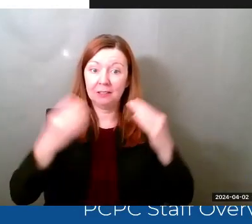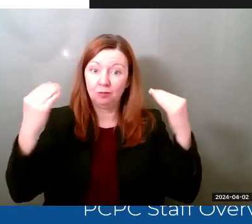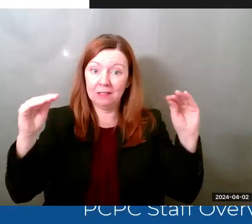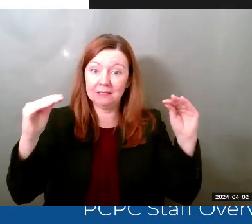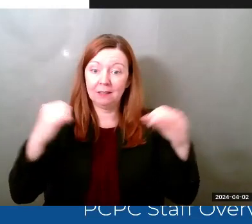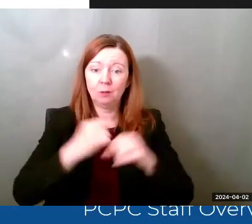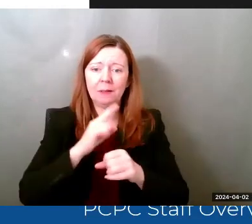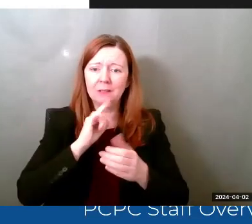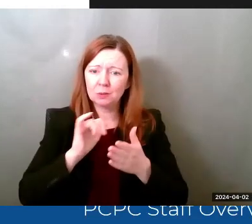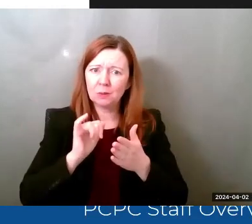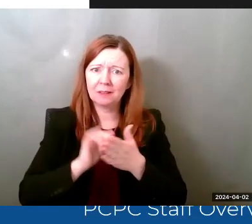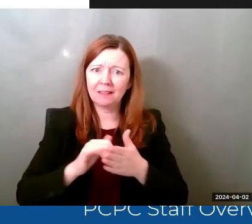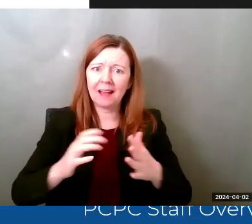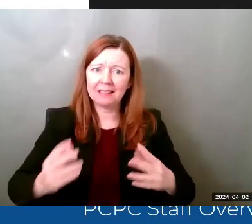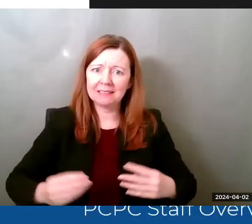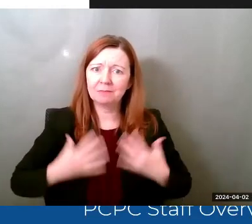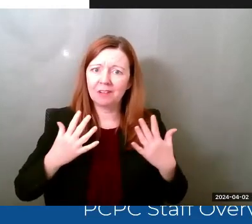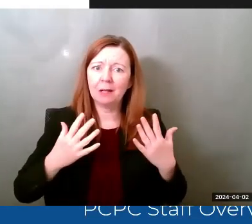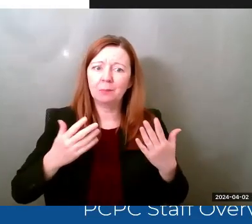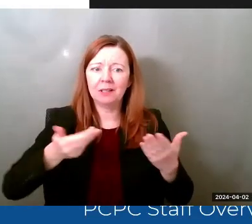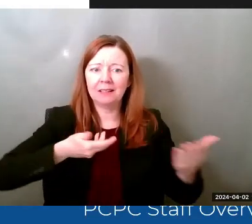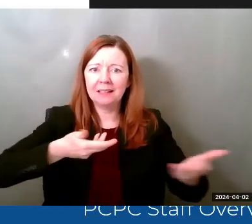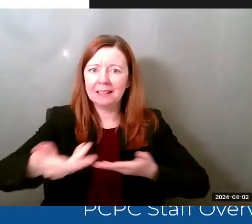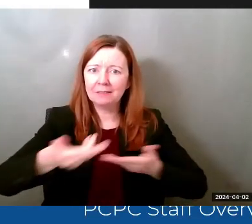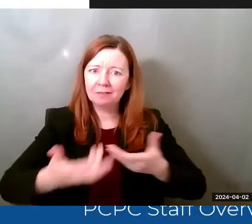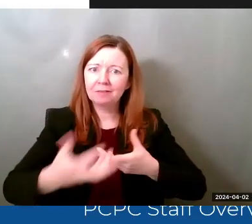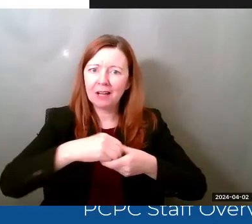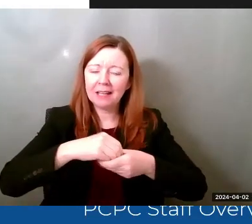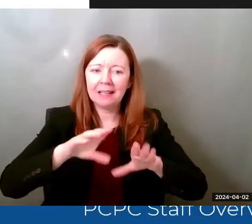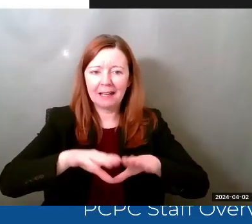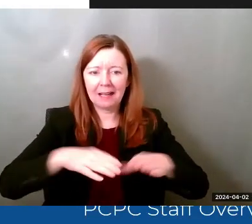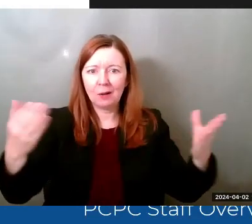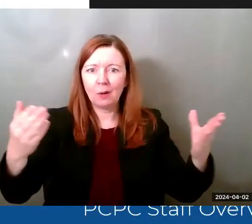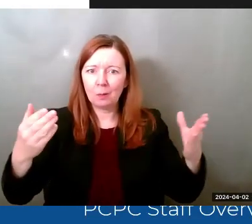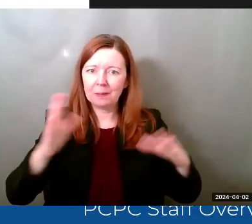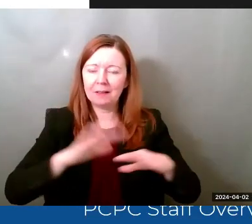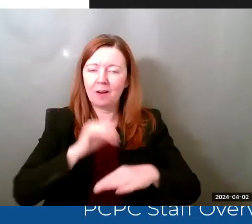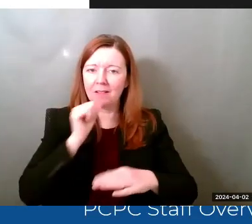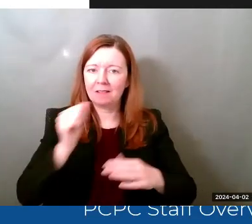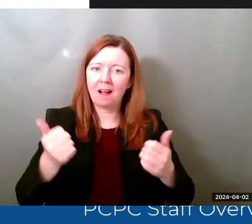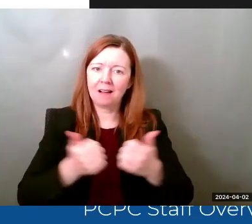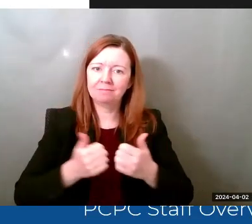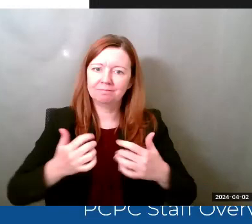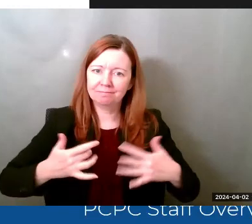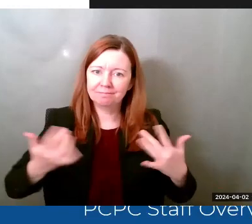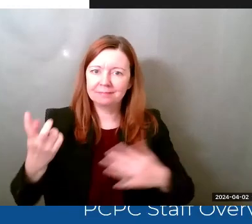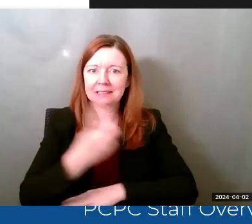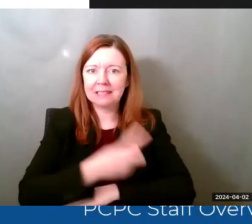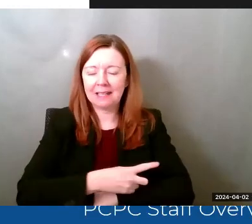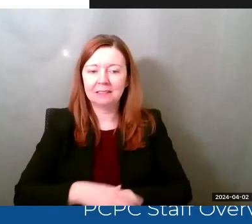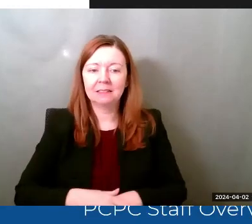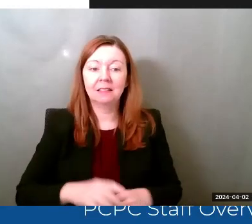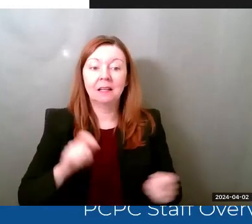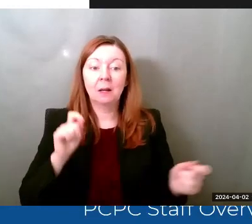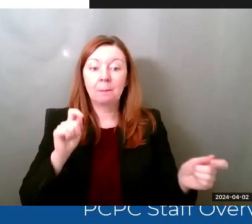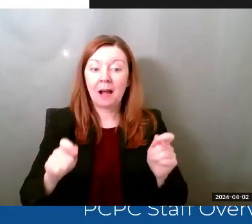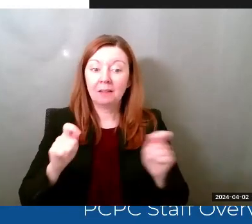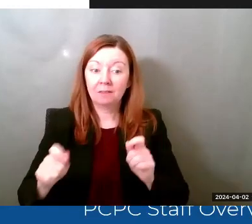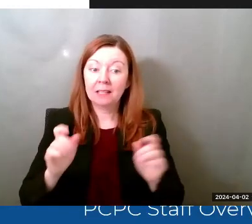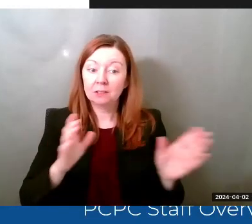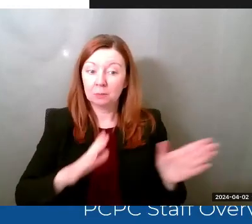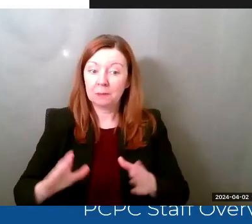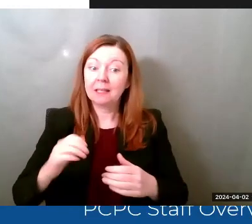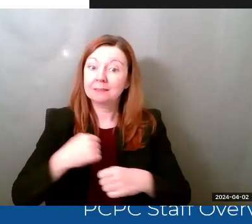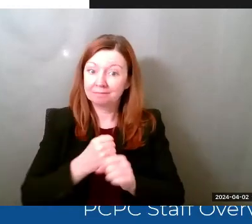vibrant, inviting, and open to the public on non-event days. Modifications to these plans have been